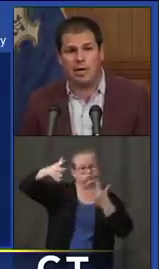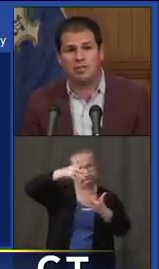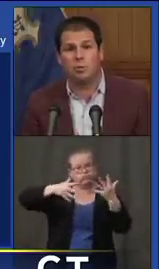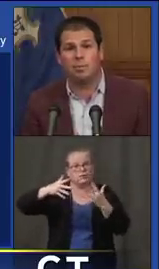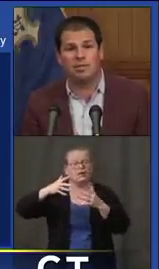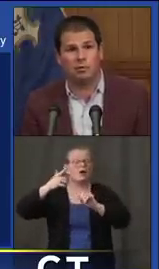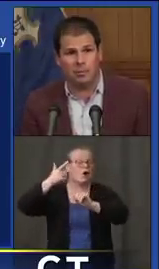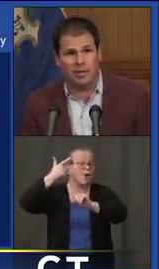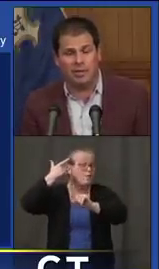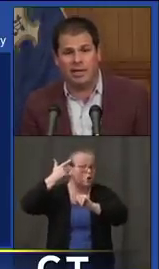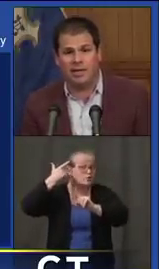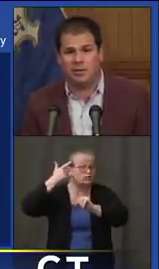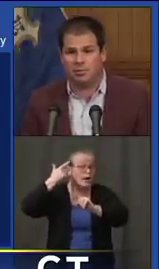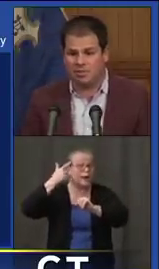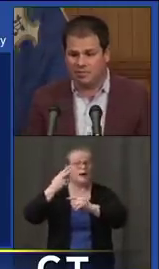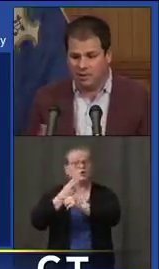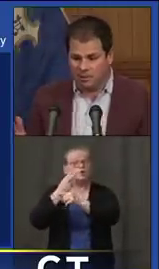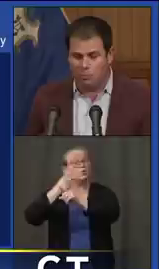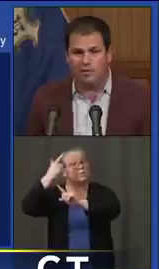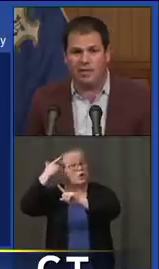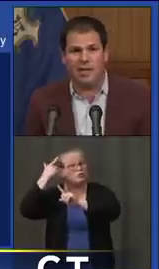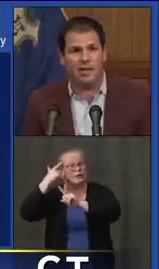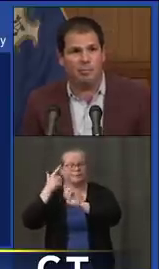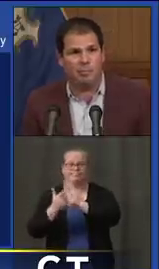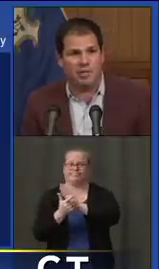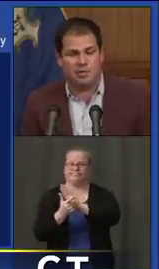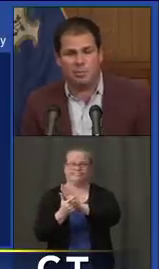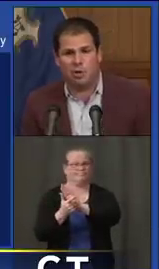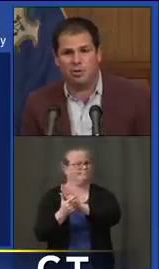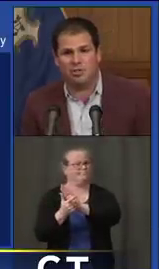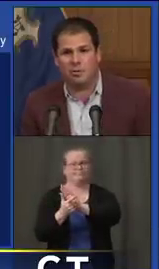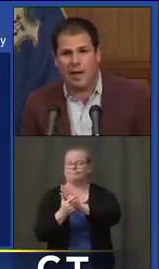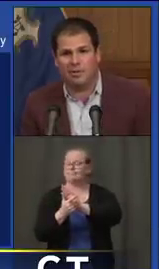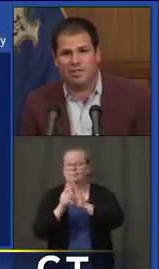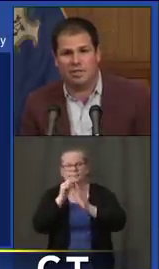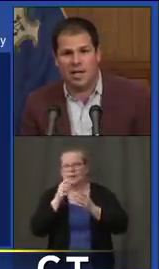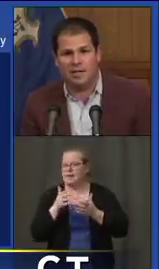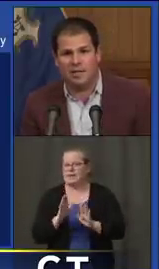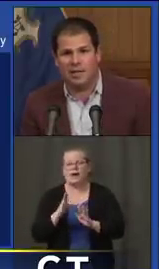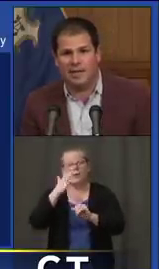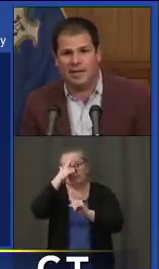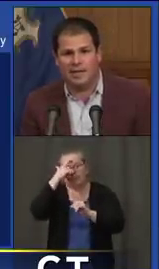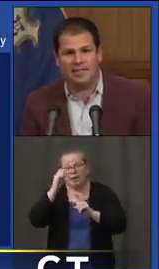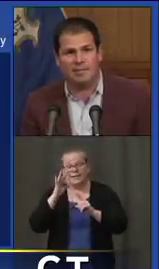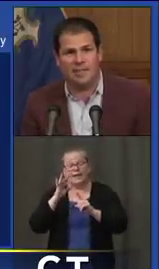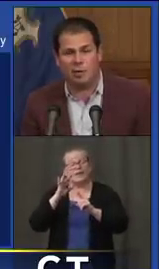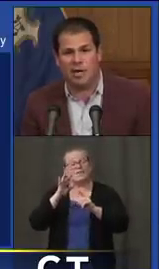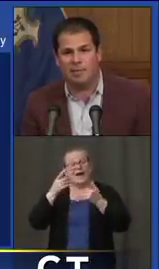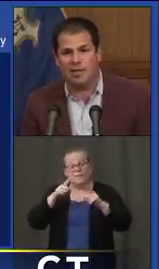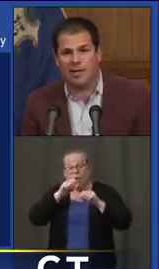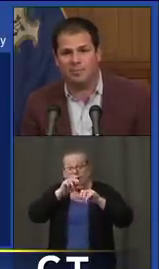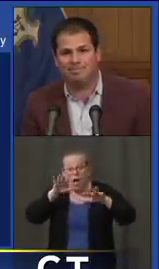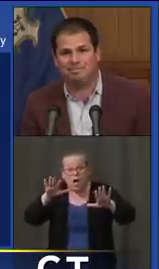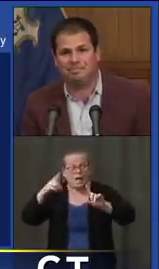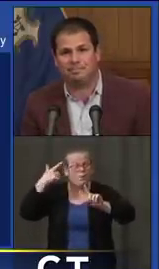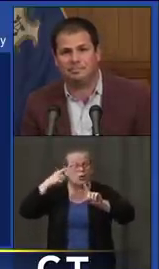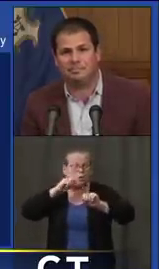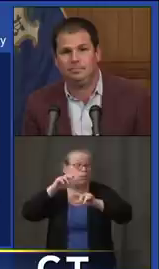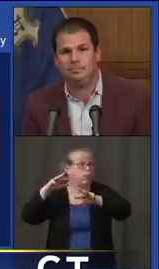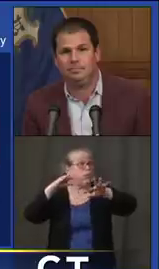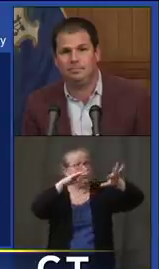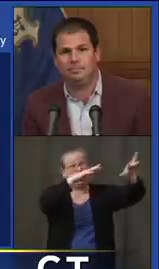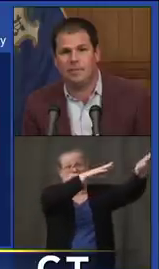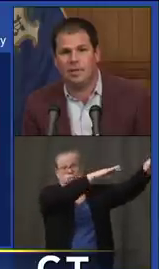blow dryers will be forbidden in terms of moving potential particles around a salon. That's something that will not be allowed.